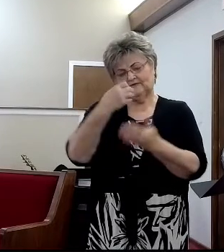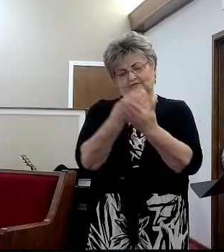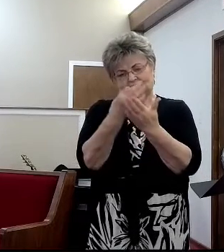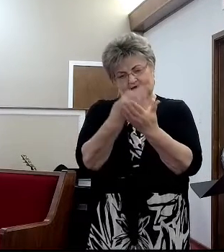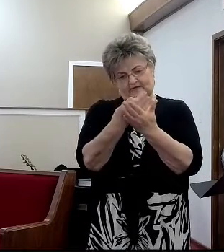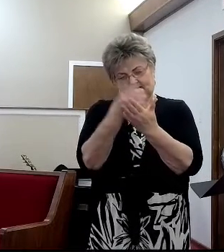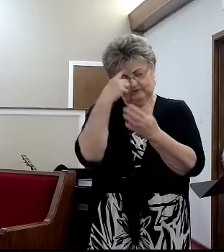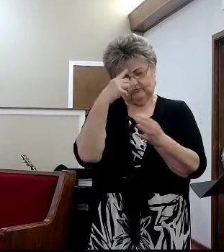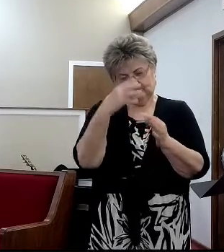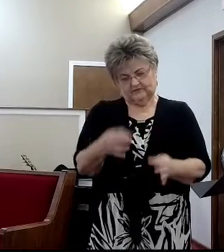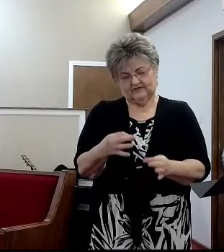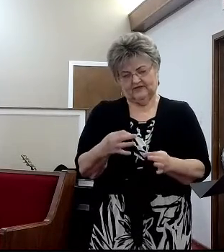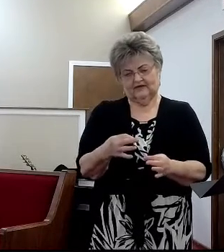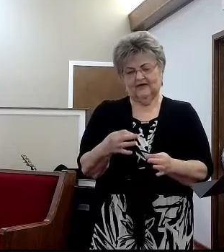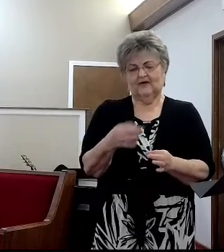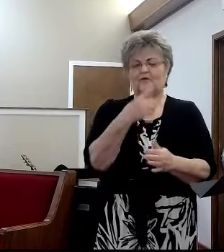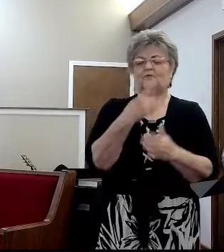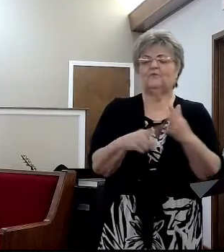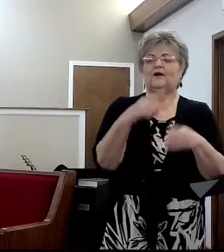mail? Just shout out some.